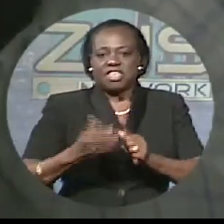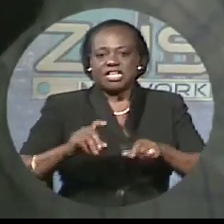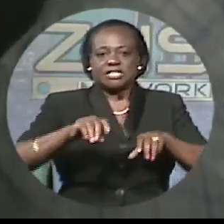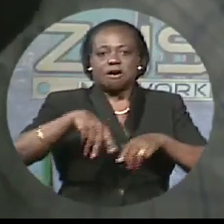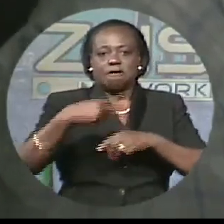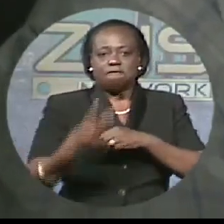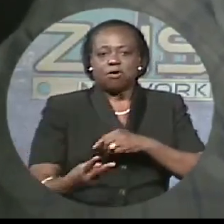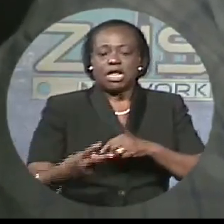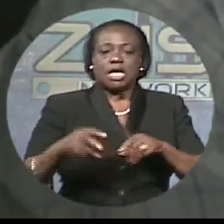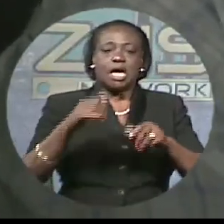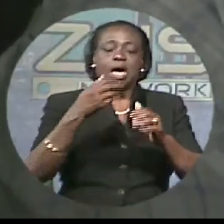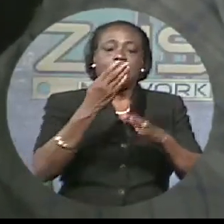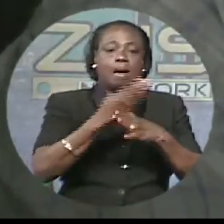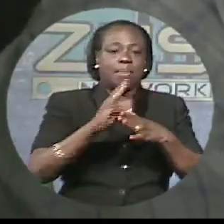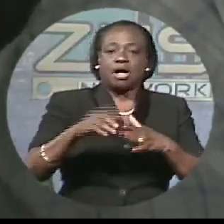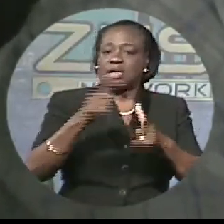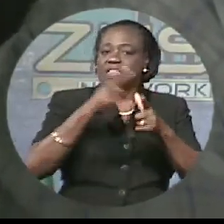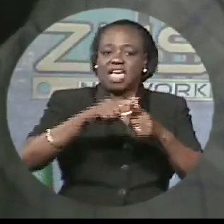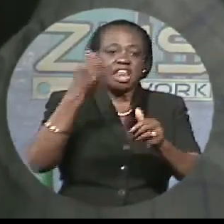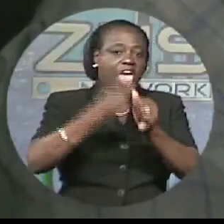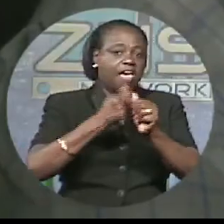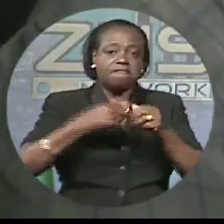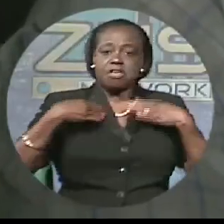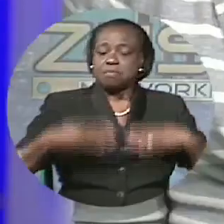with it, everybody suffers.